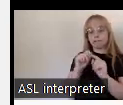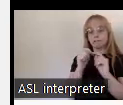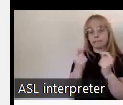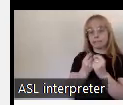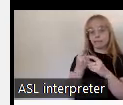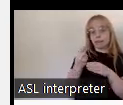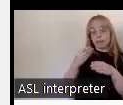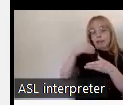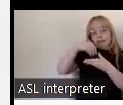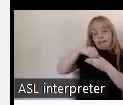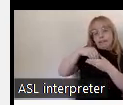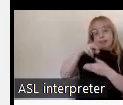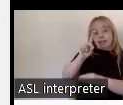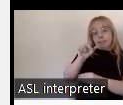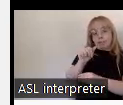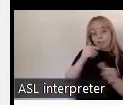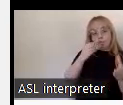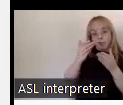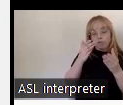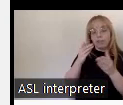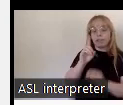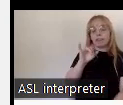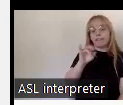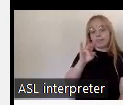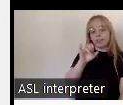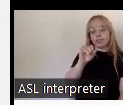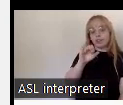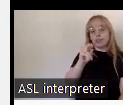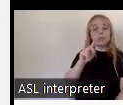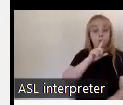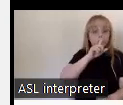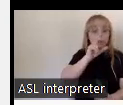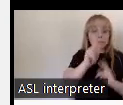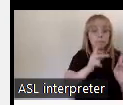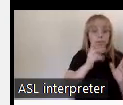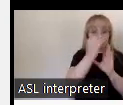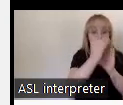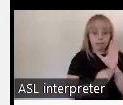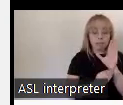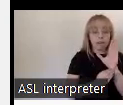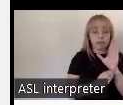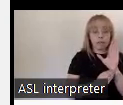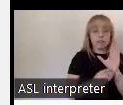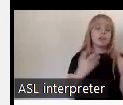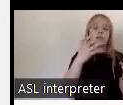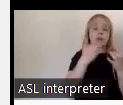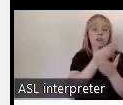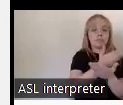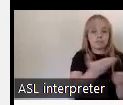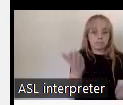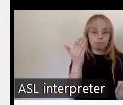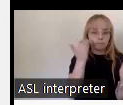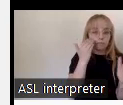Disability Services Division. So it's real people completing these for folks. But we want people to know that if you